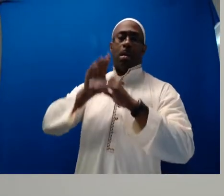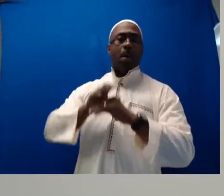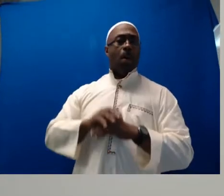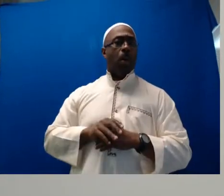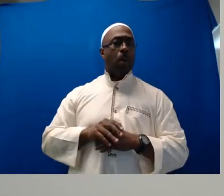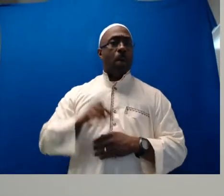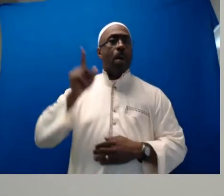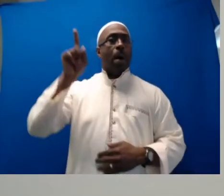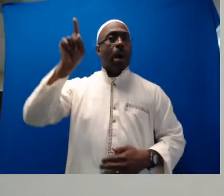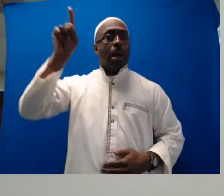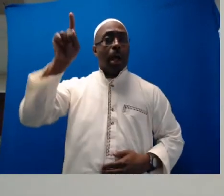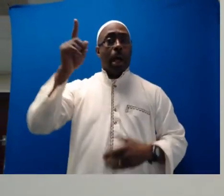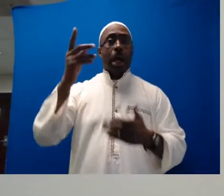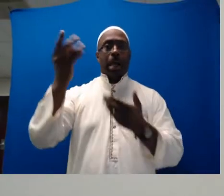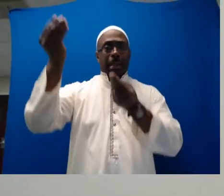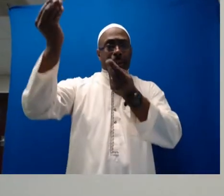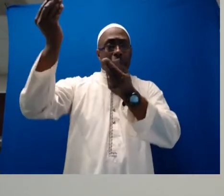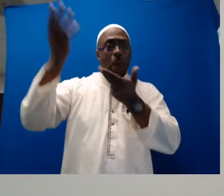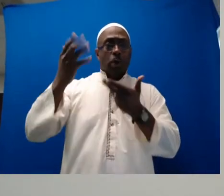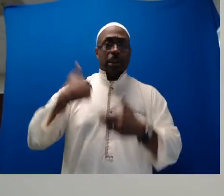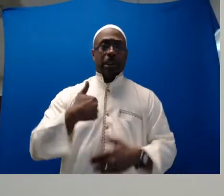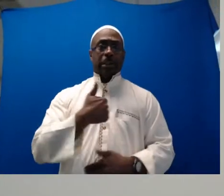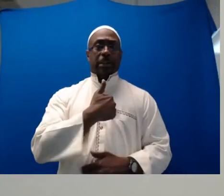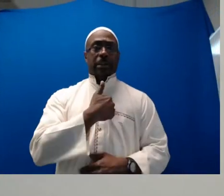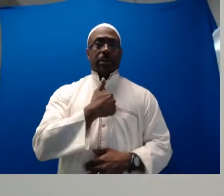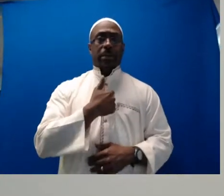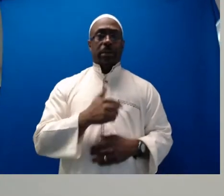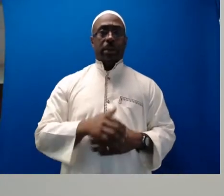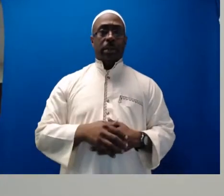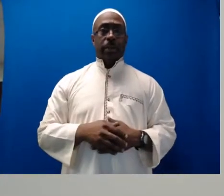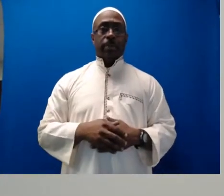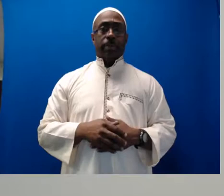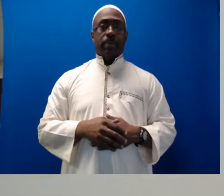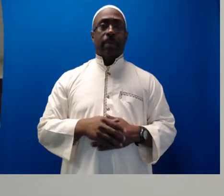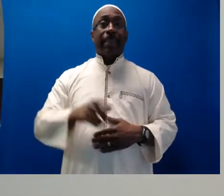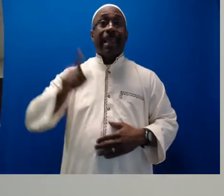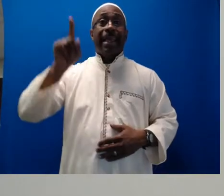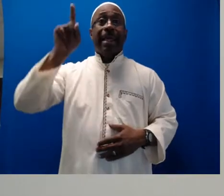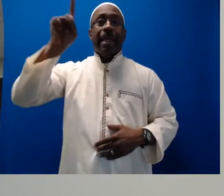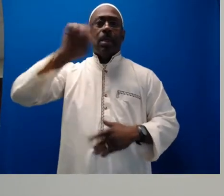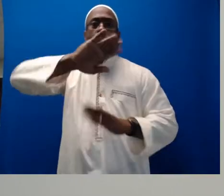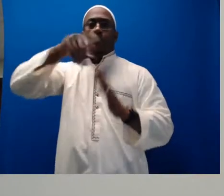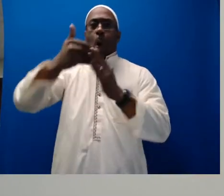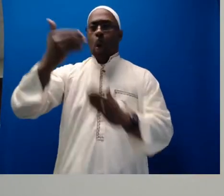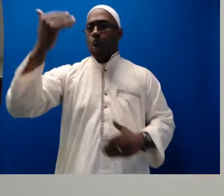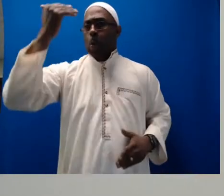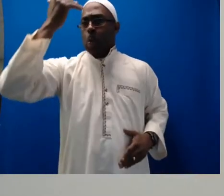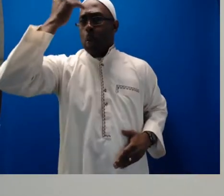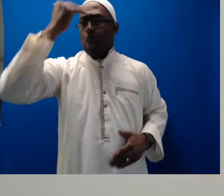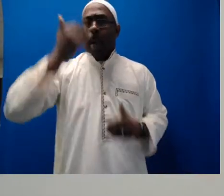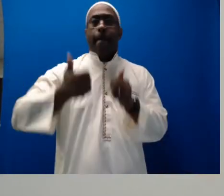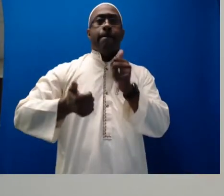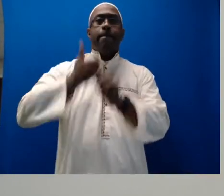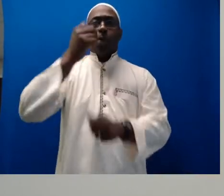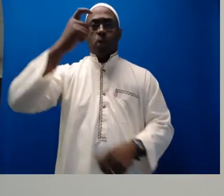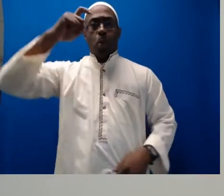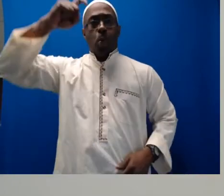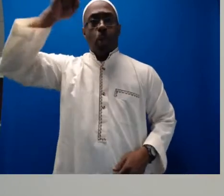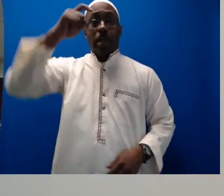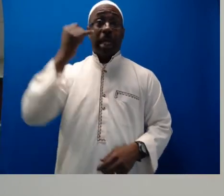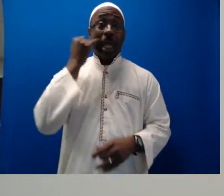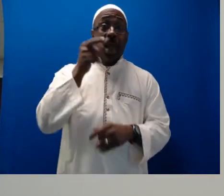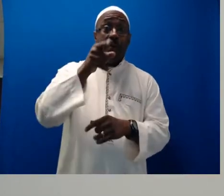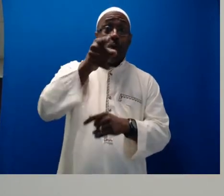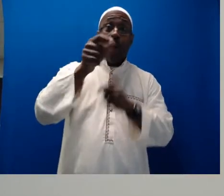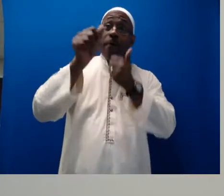He tells us, because He is Al-Alimul Hakim Subhanahu. He is the all-knowing, the most wise, that if you follow